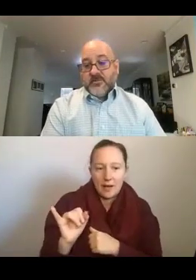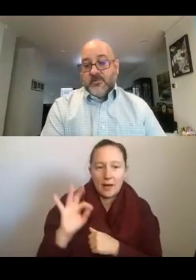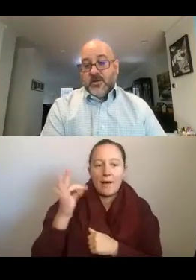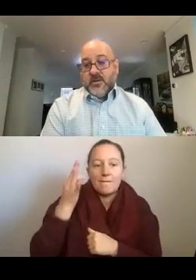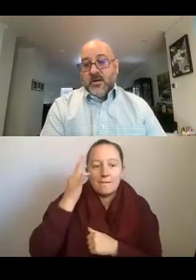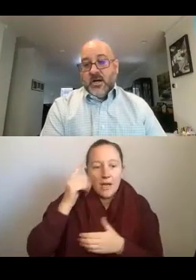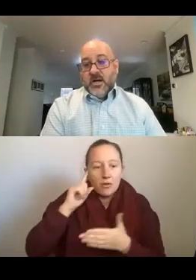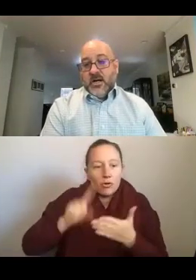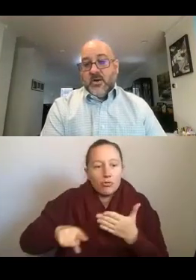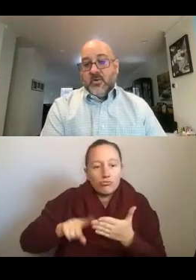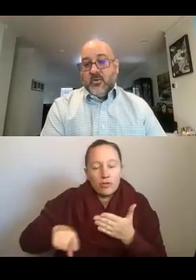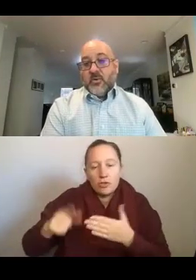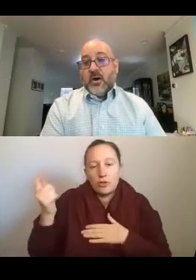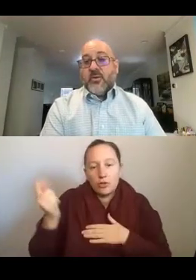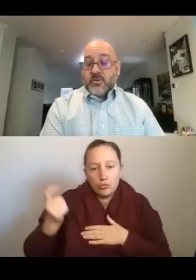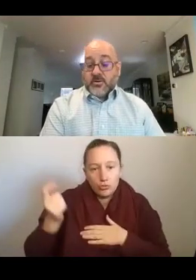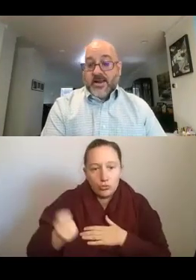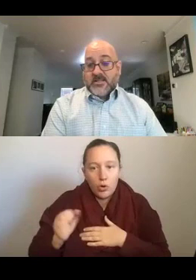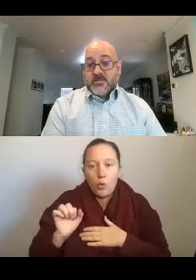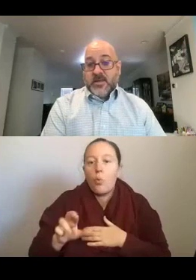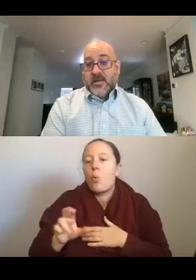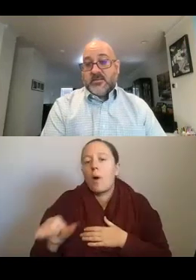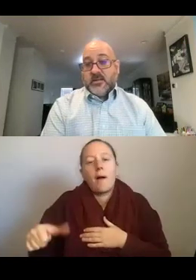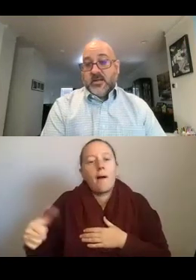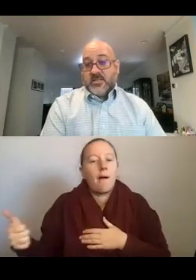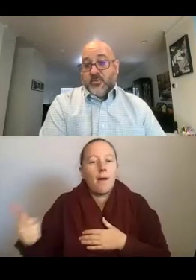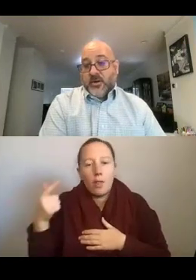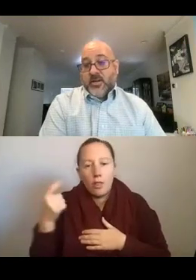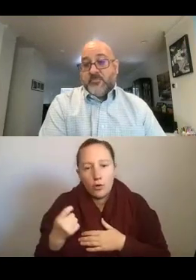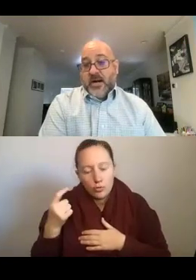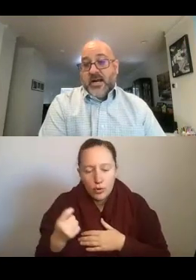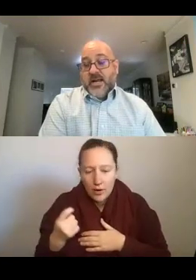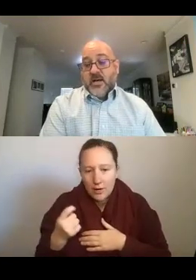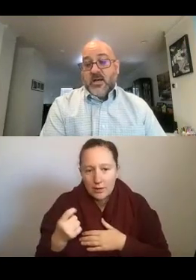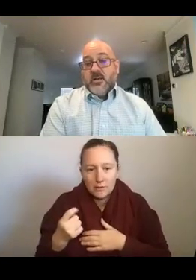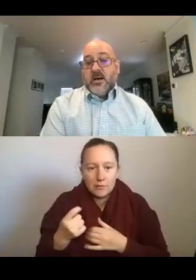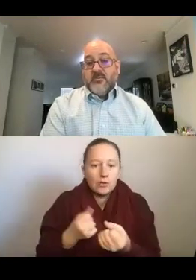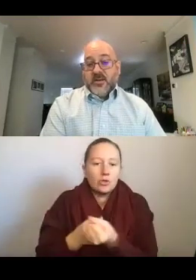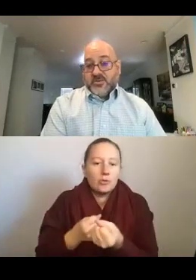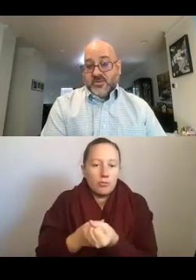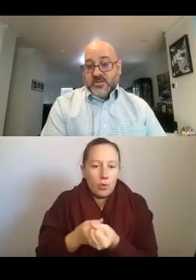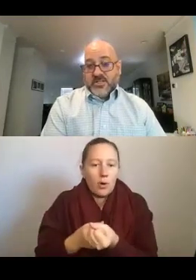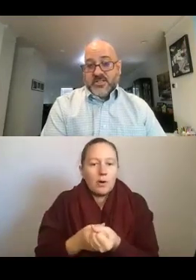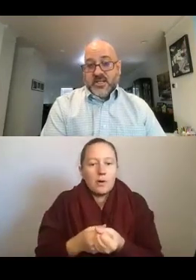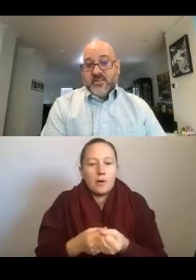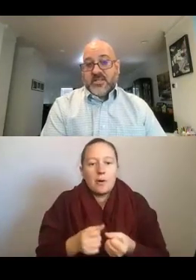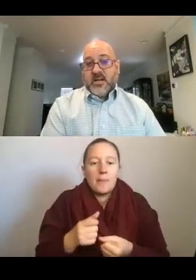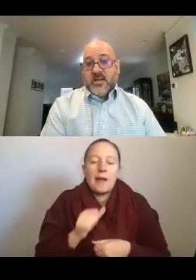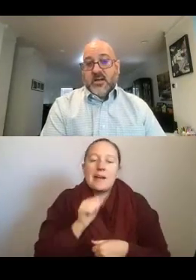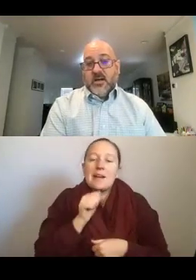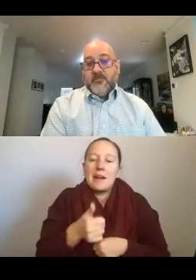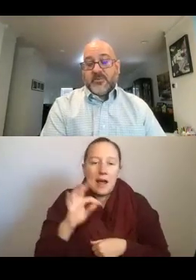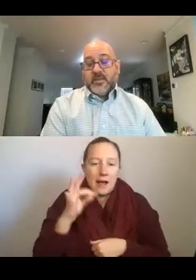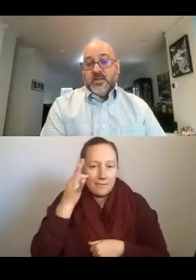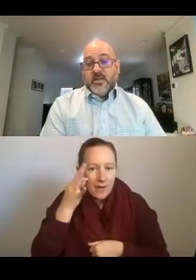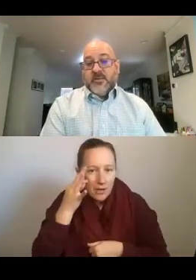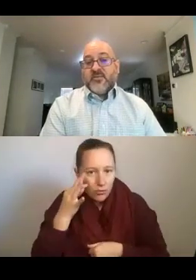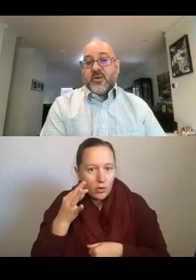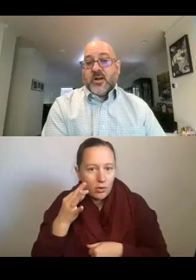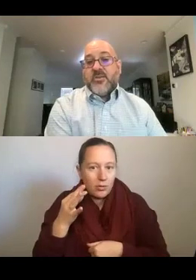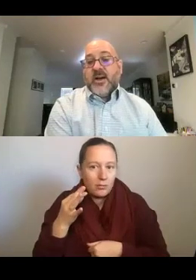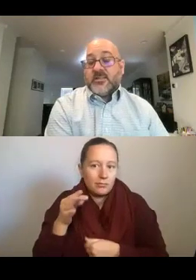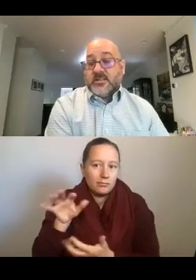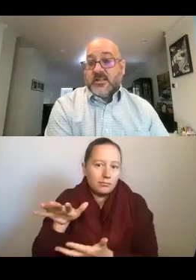research grant or other grants being supported by non-federal sources if it's for